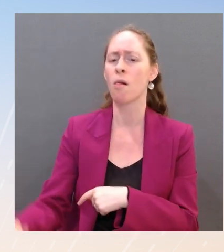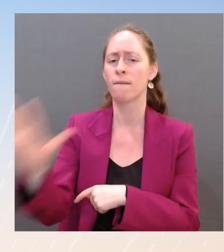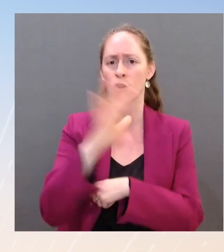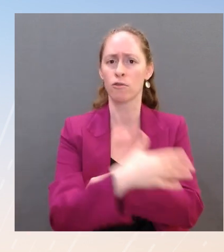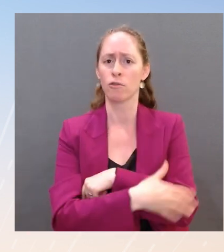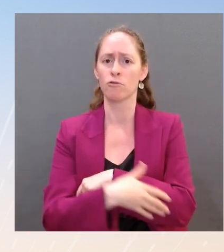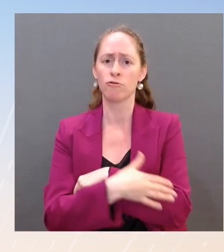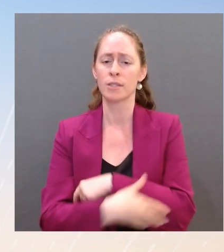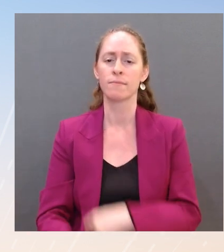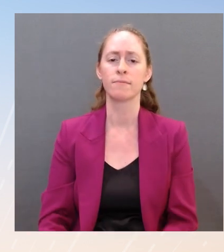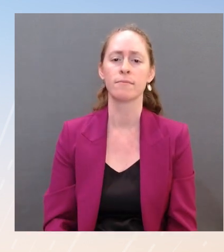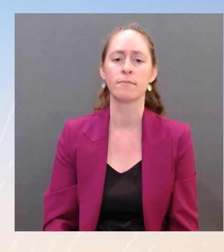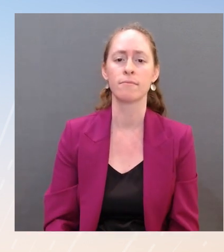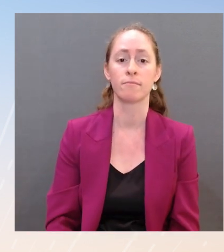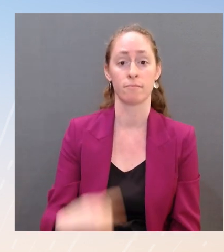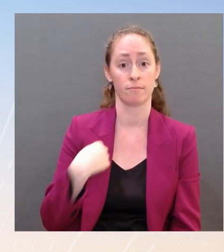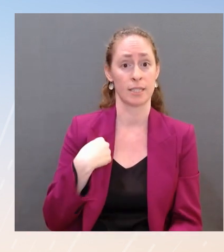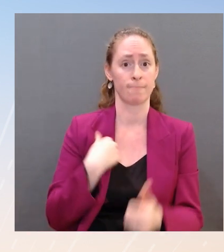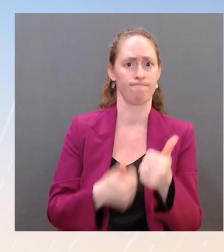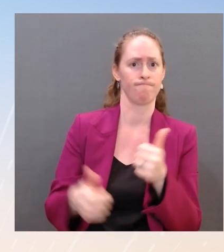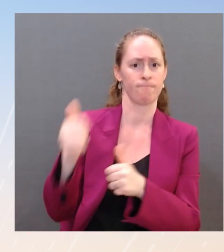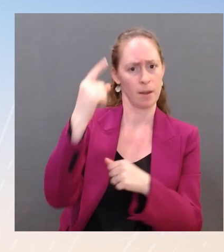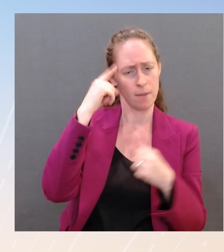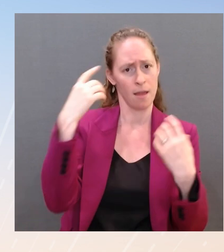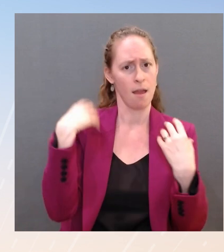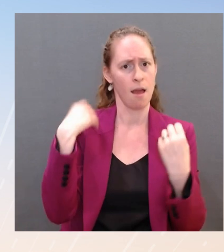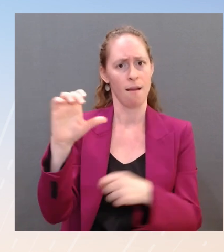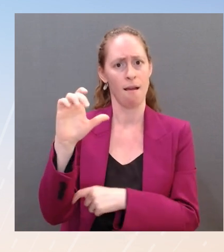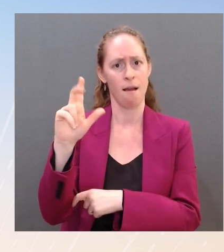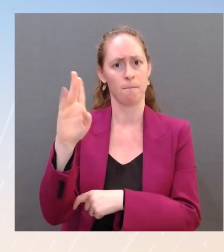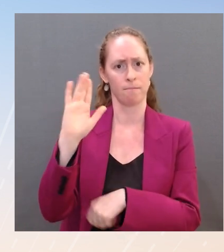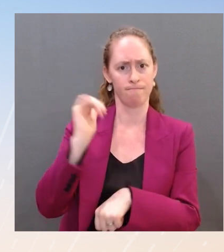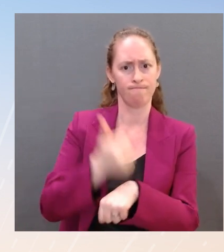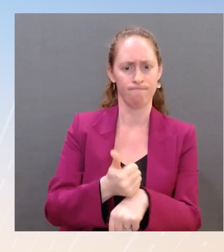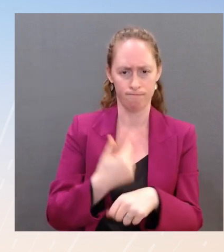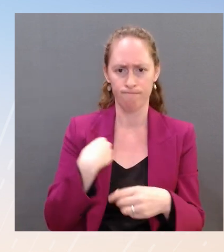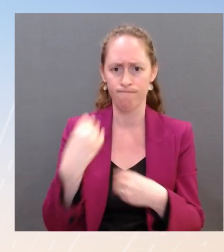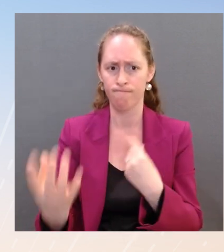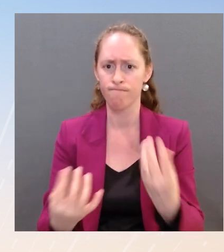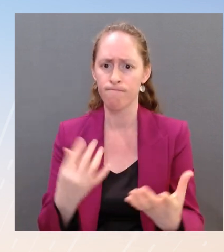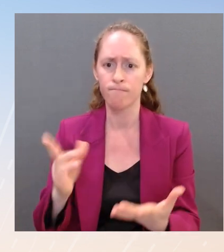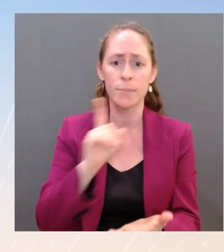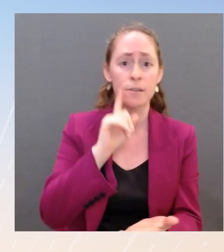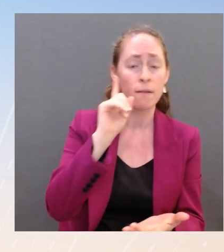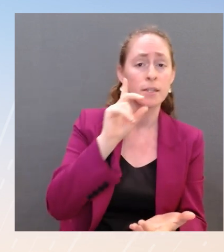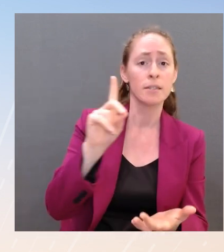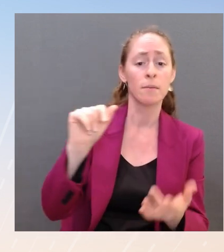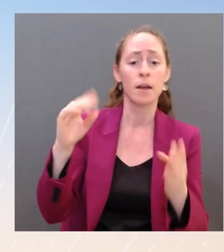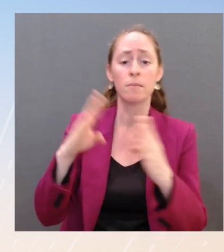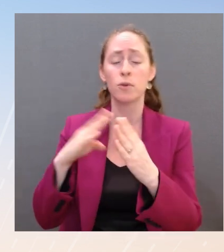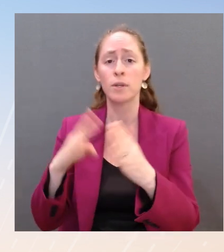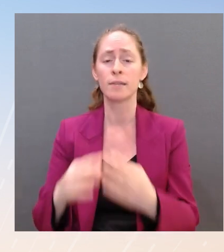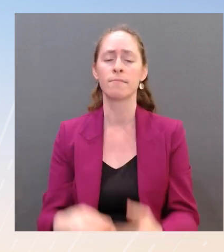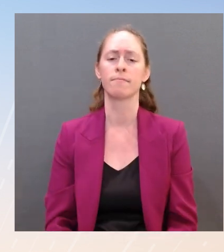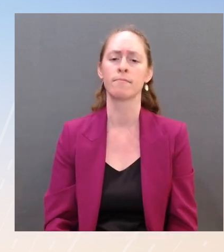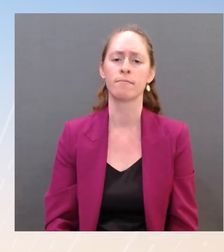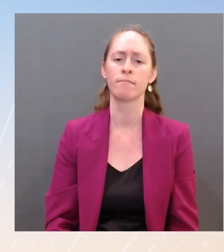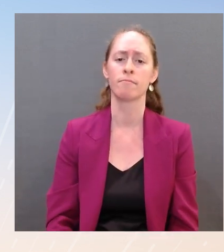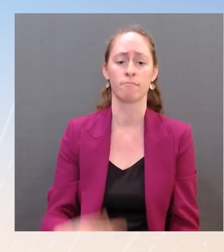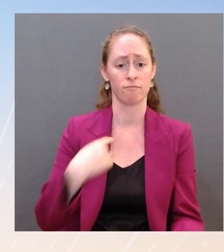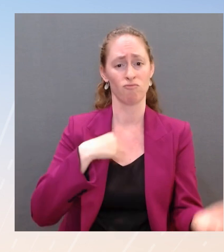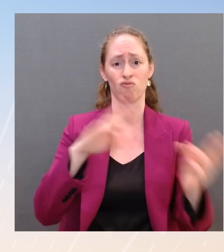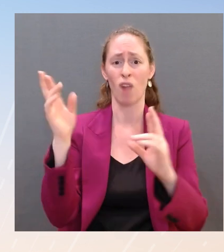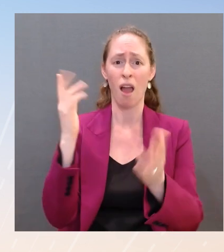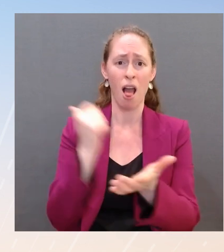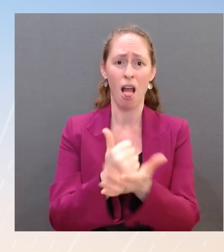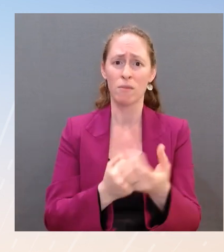accessible resources to the deaf and disabled communities. I'm getting ready to launch my own movement that will focus on supporting diverse